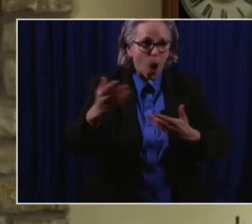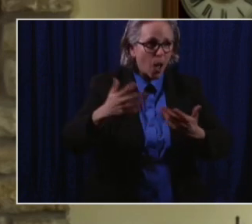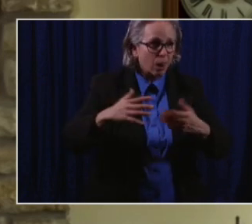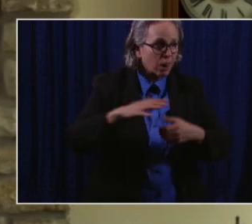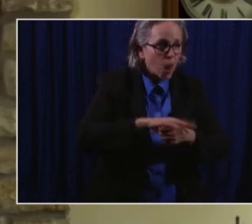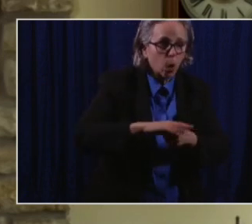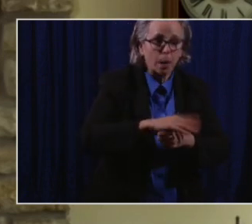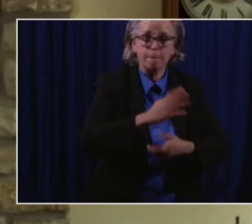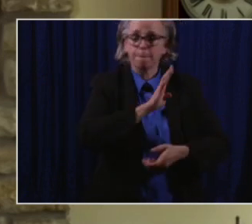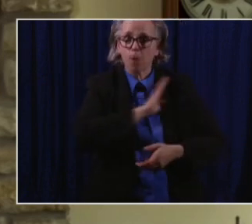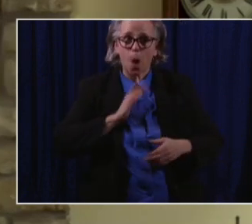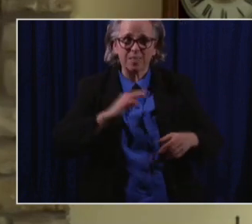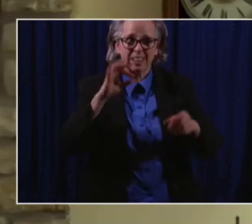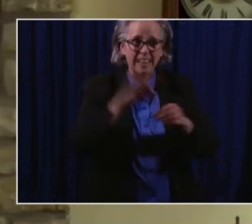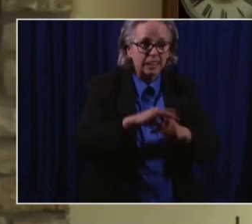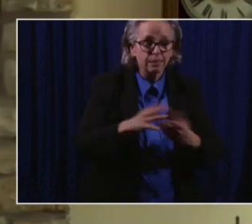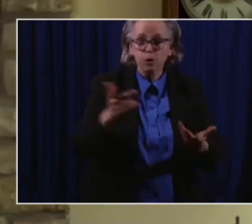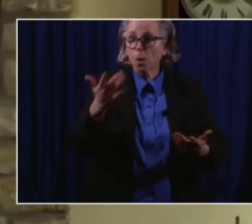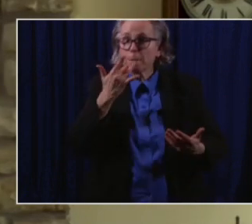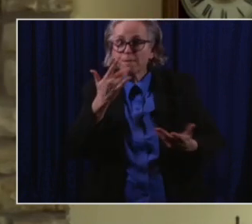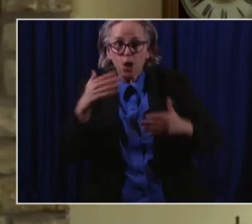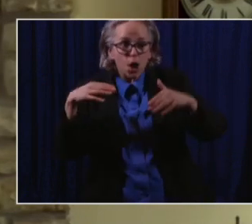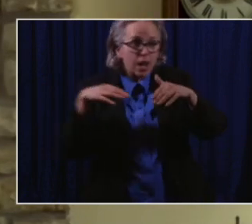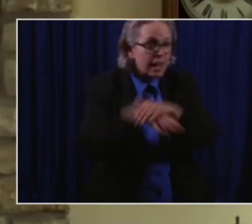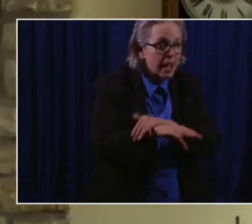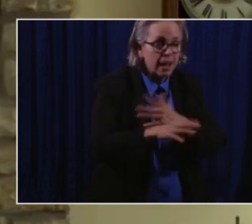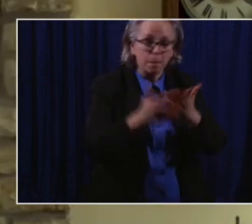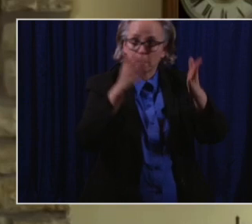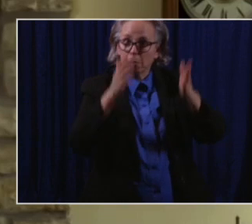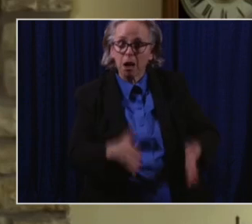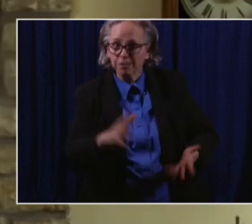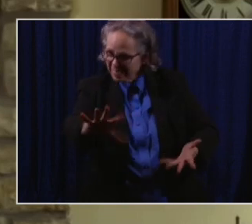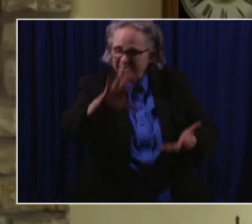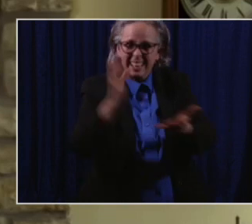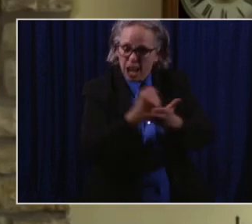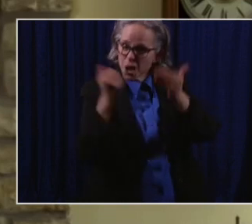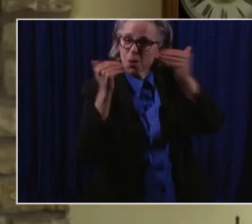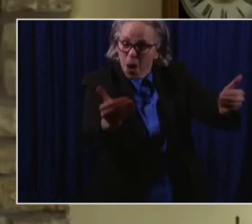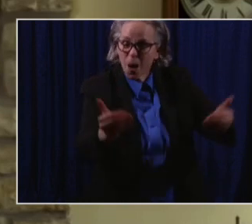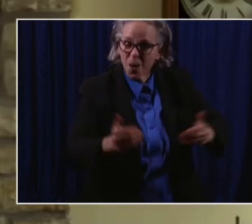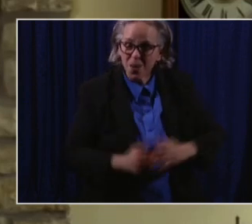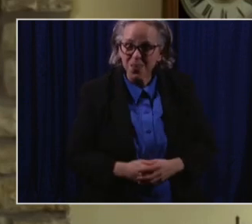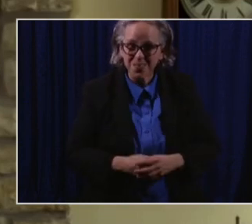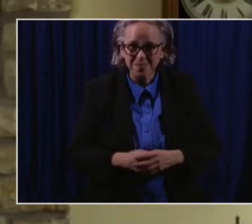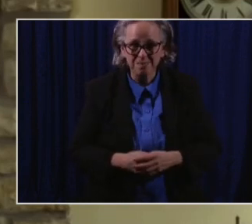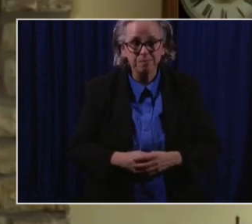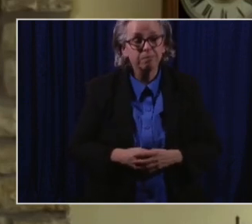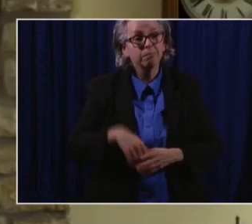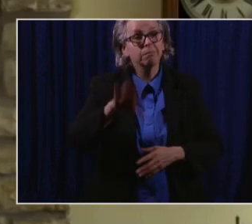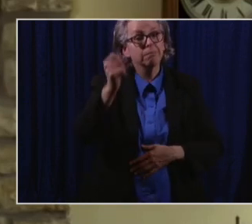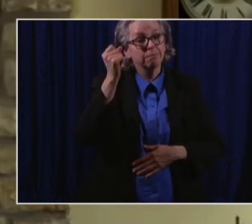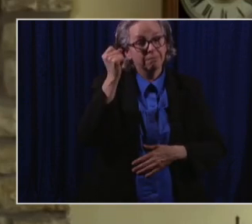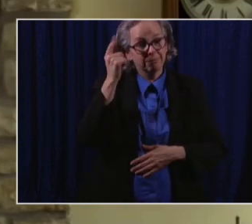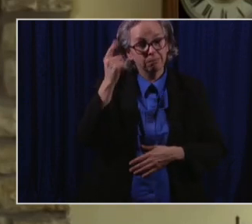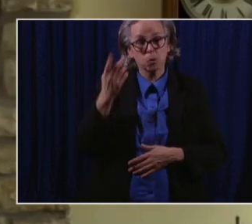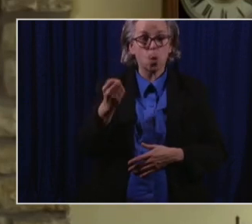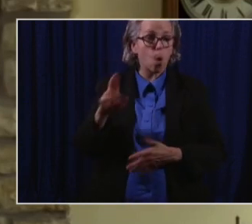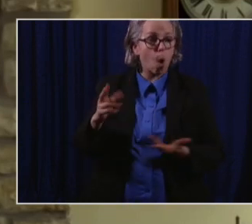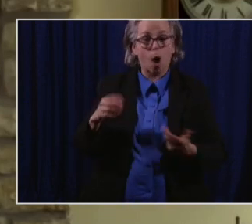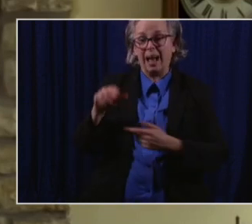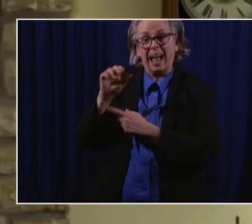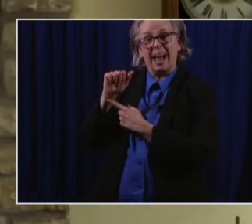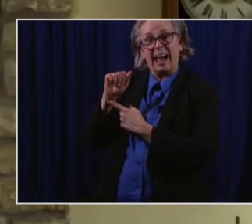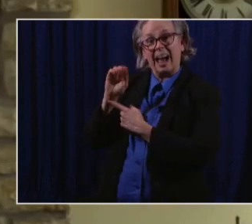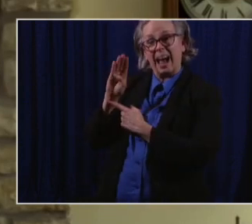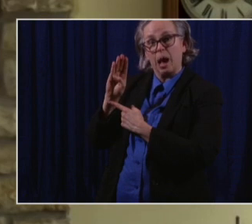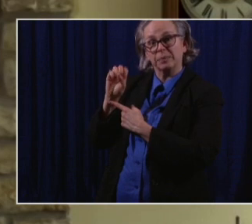to go to the polls on election day. They also obviously have the option of absentee